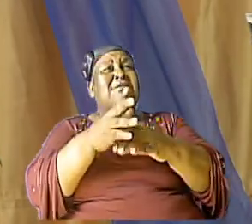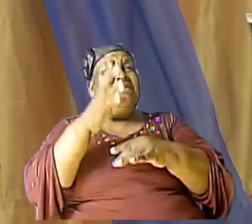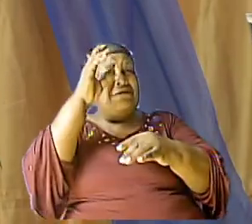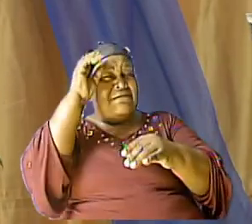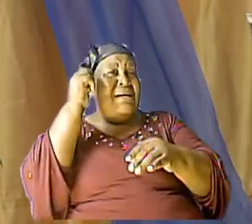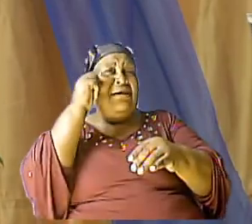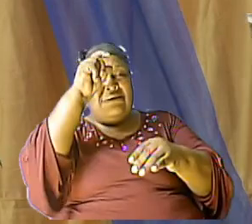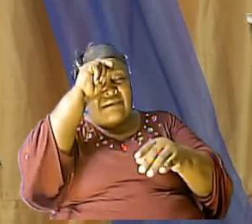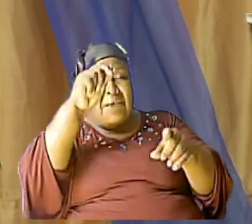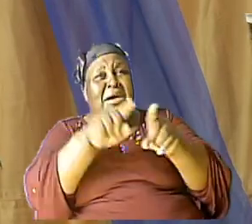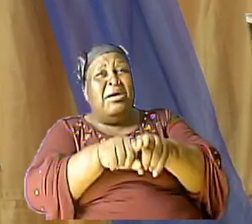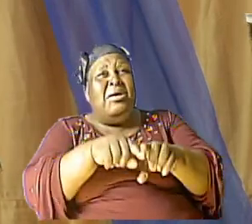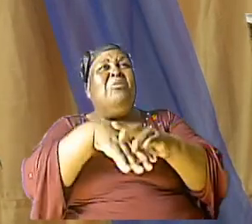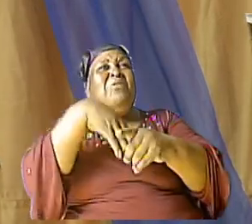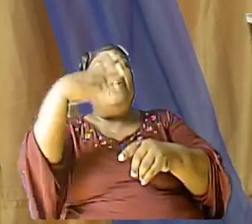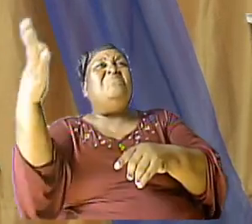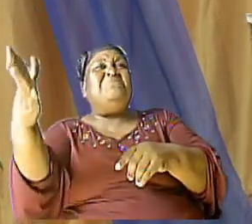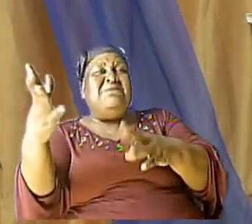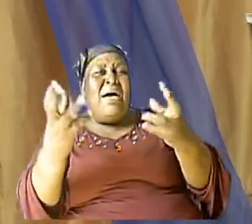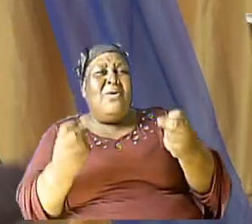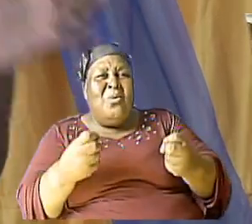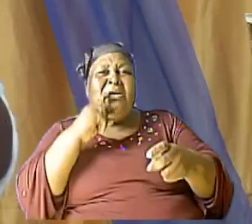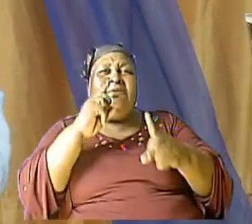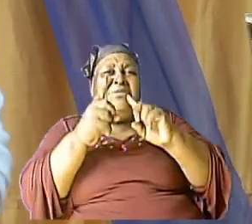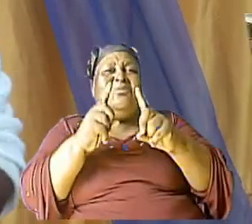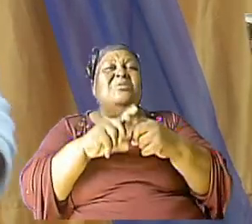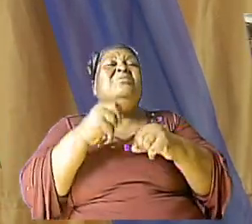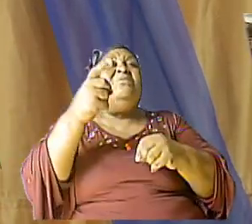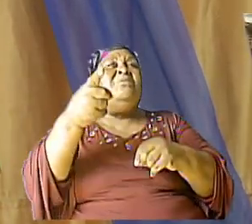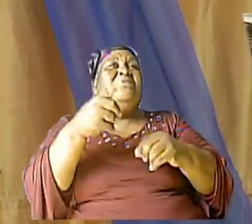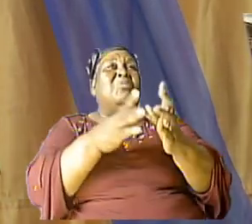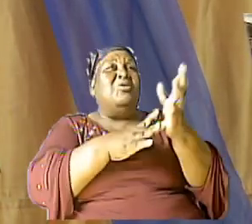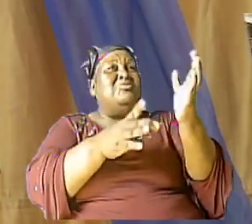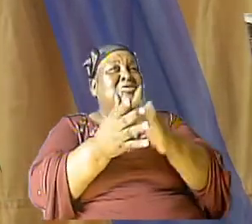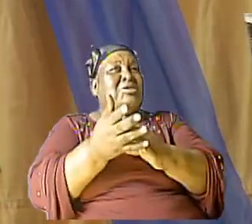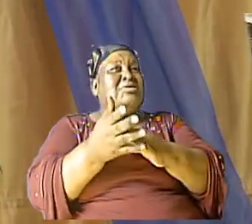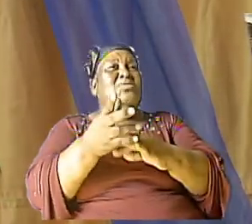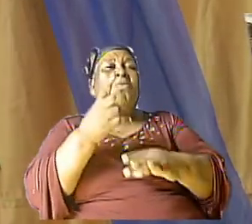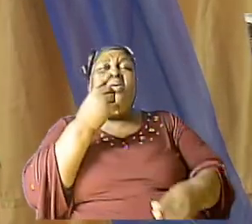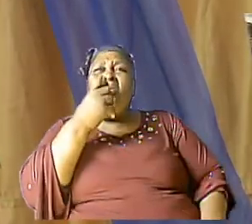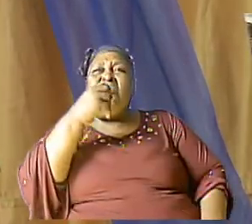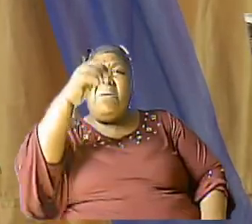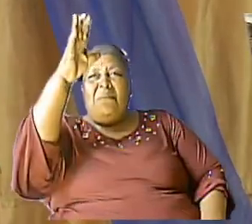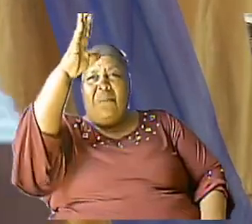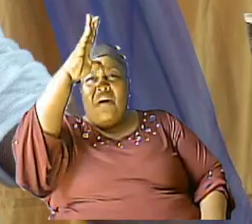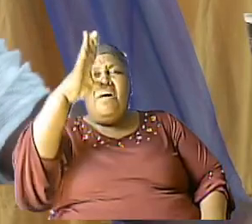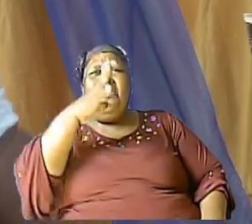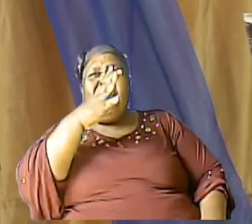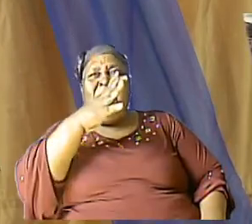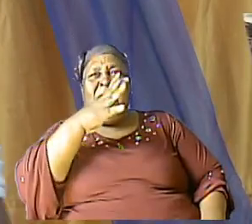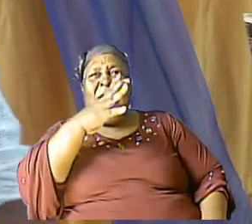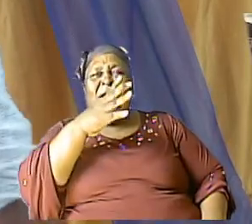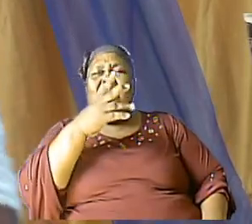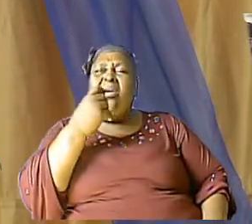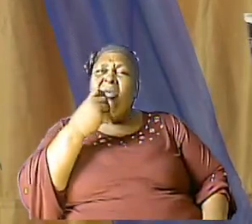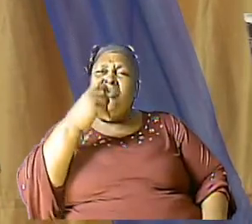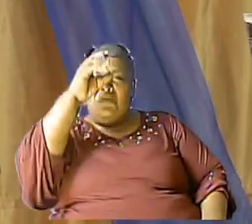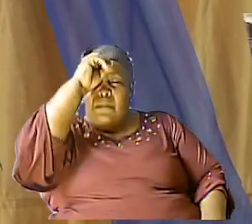brother, they want to talk to you. But hear what Jesus says. Who is my mother and who are my